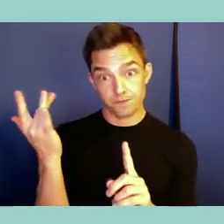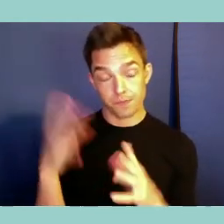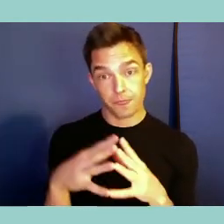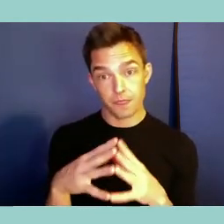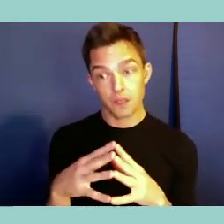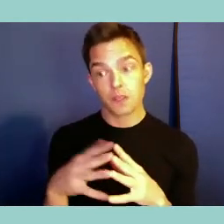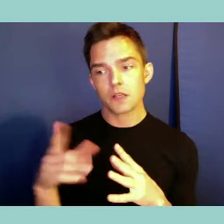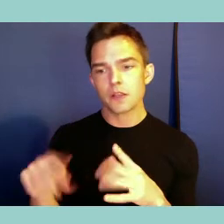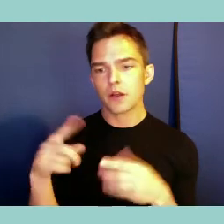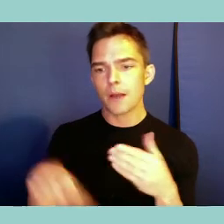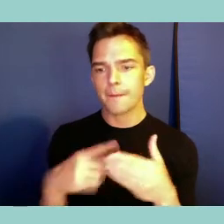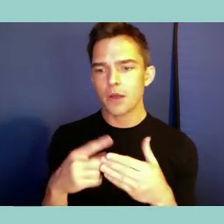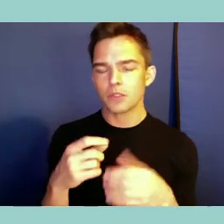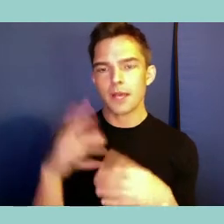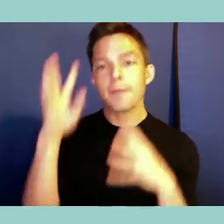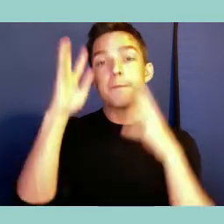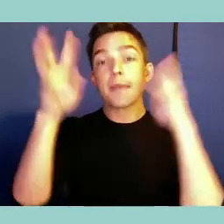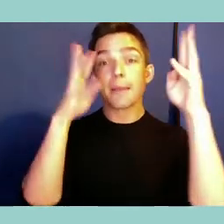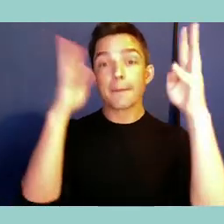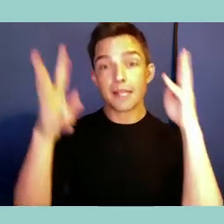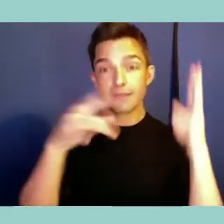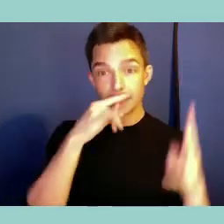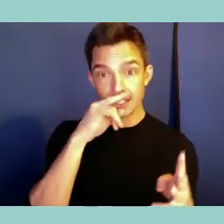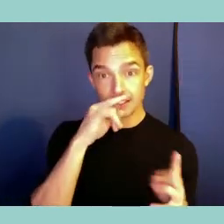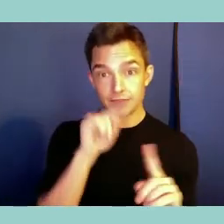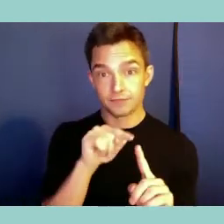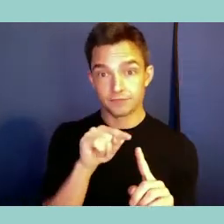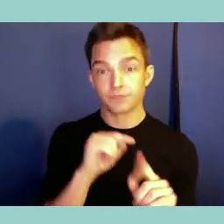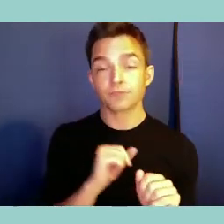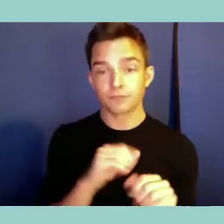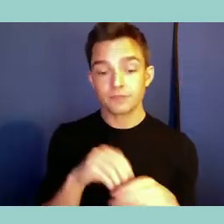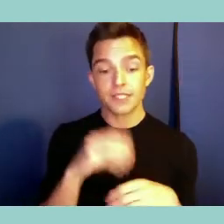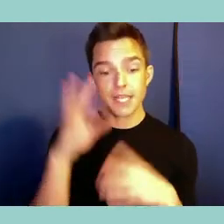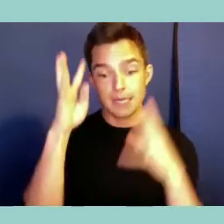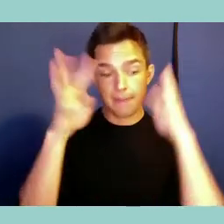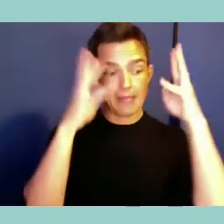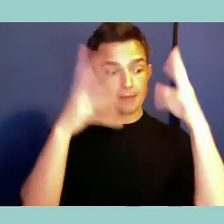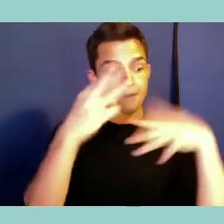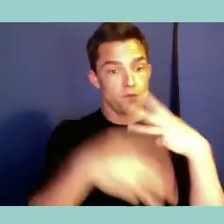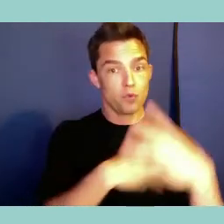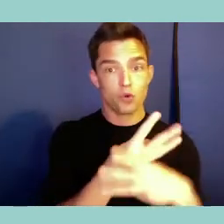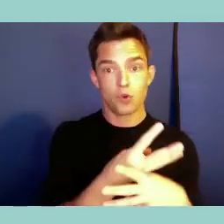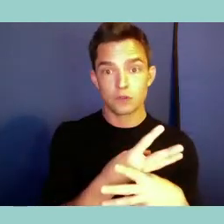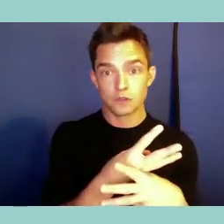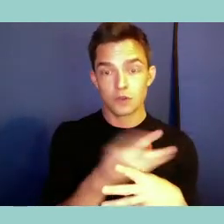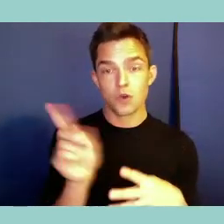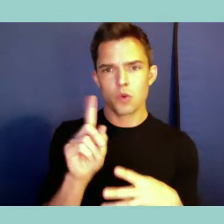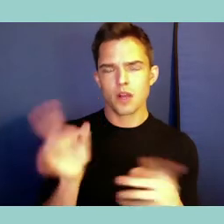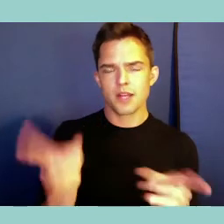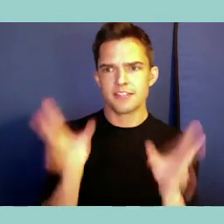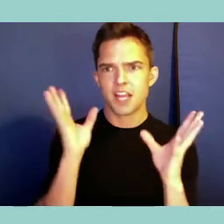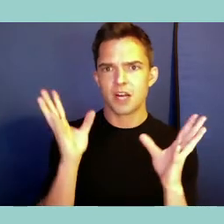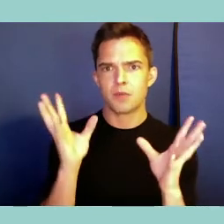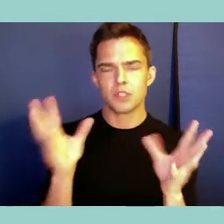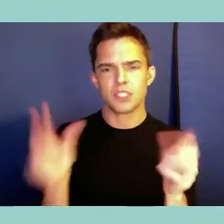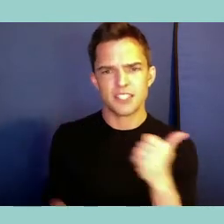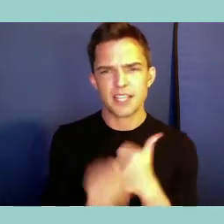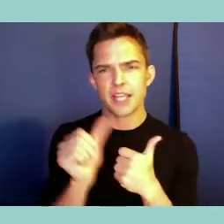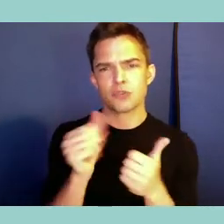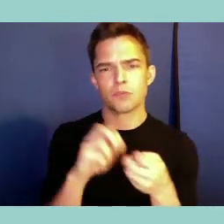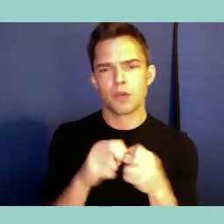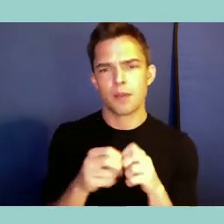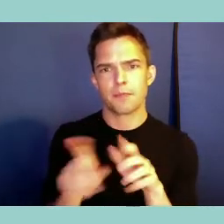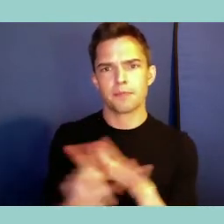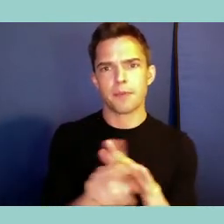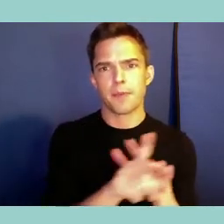think it's because they are about make-believe kids in a make-believe world where terrible